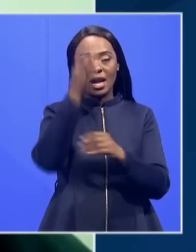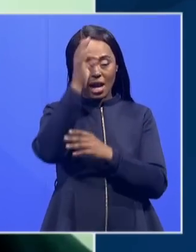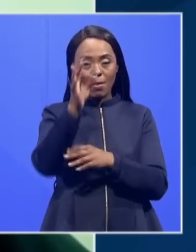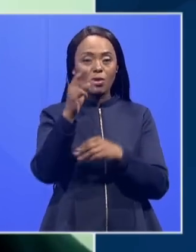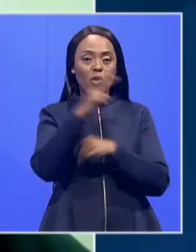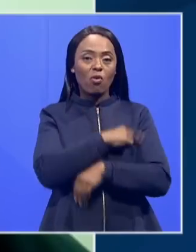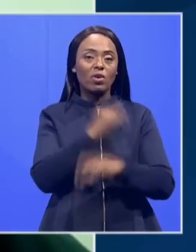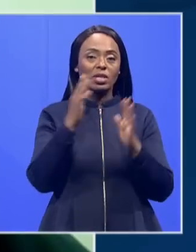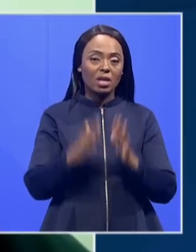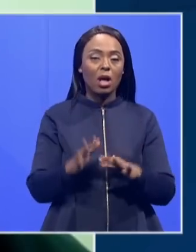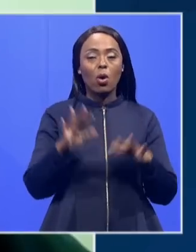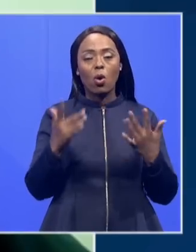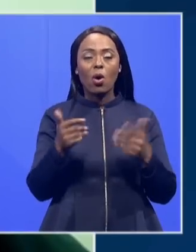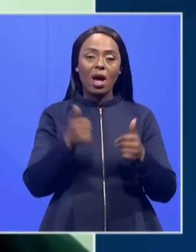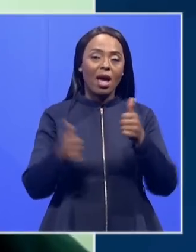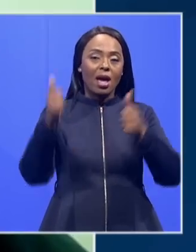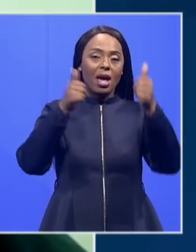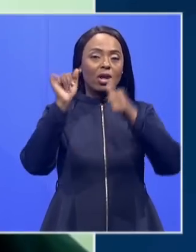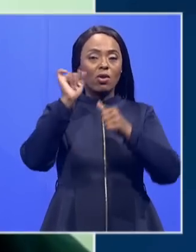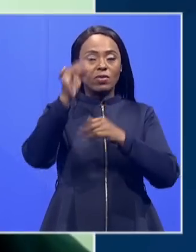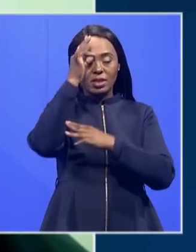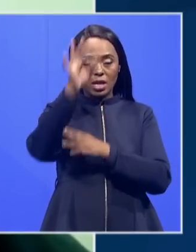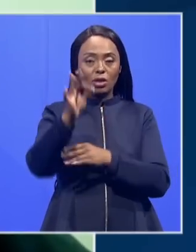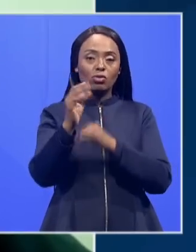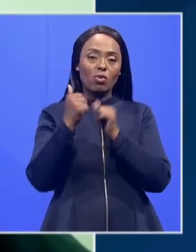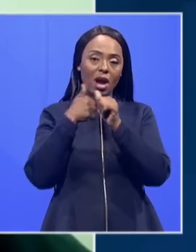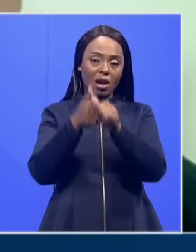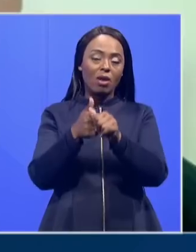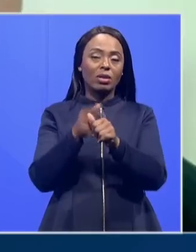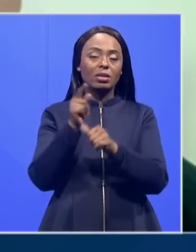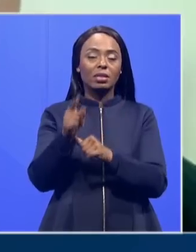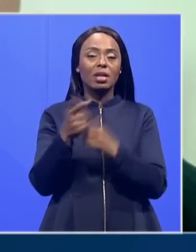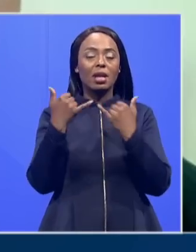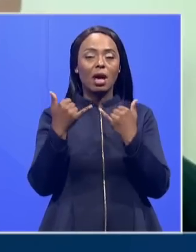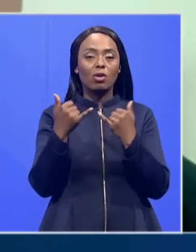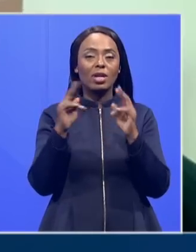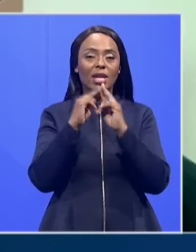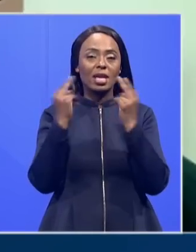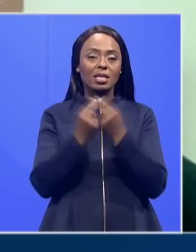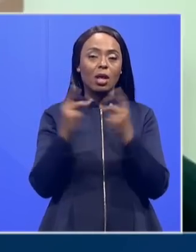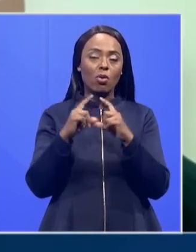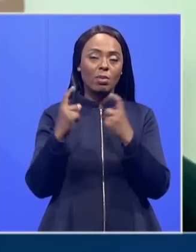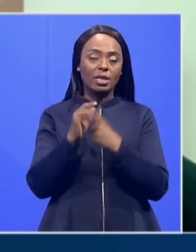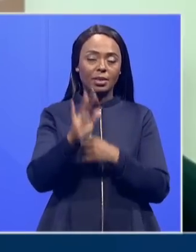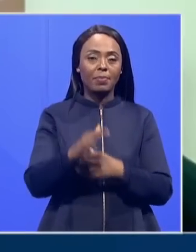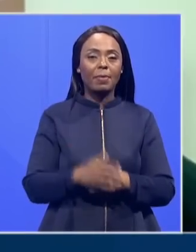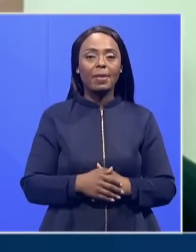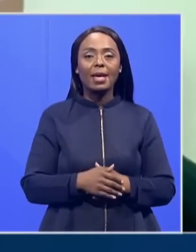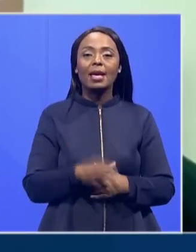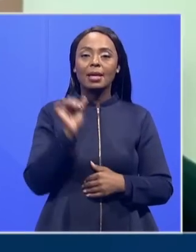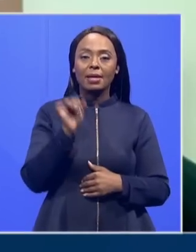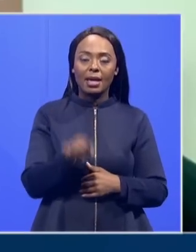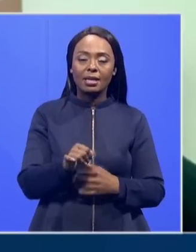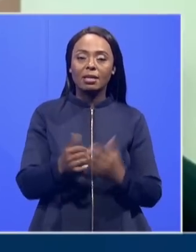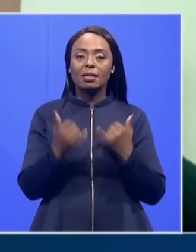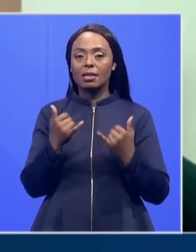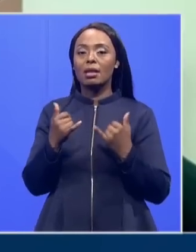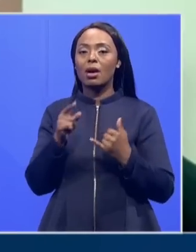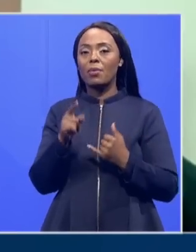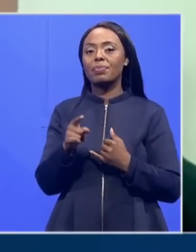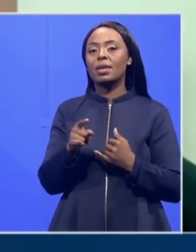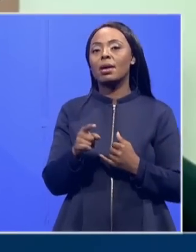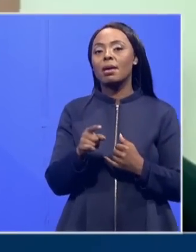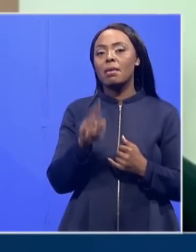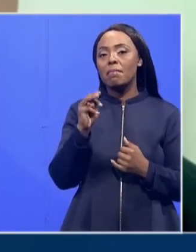member or a head of state to account to the international community. Yeah, and I see the tweet here again by the head of public diplomacy, Clayson Munyela, saying